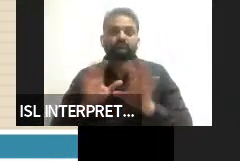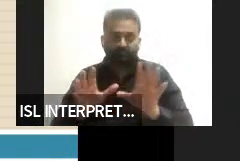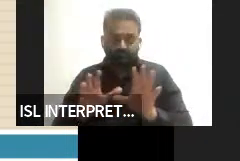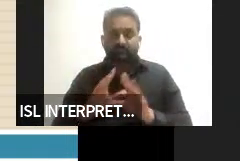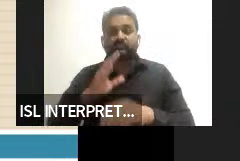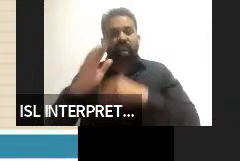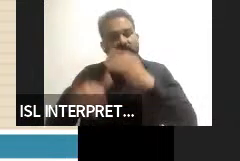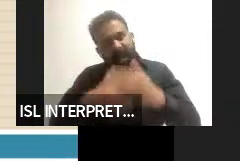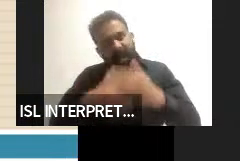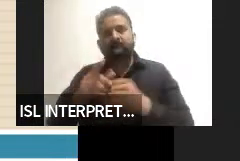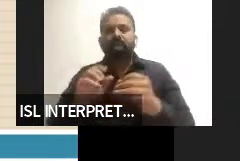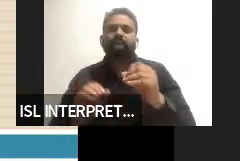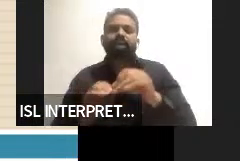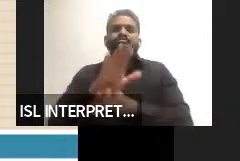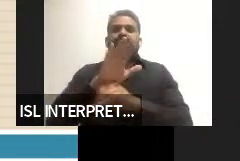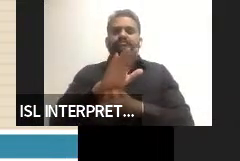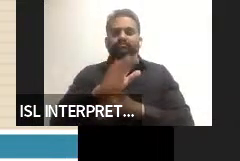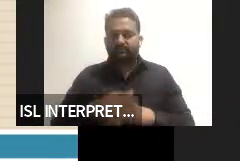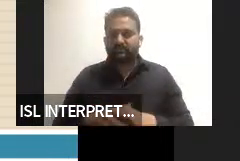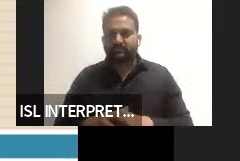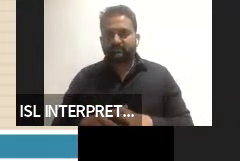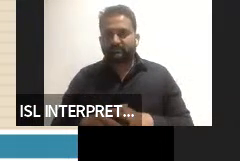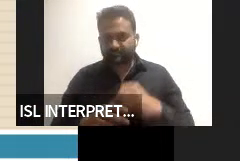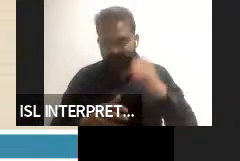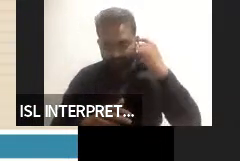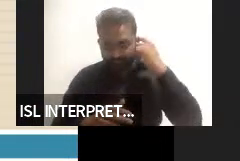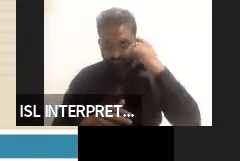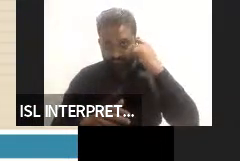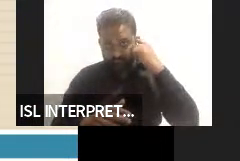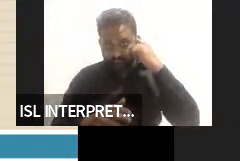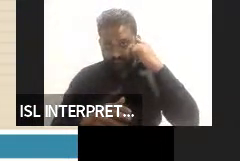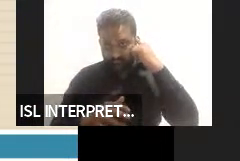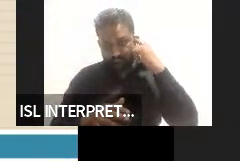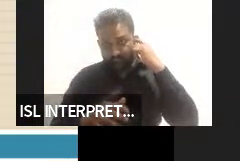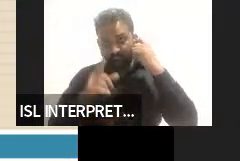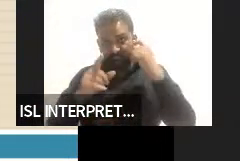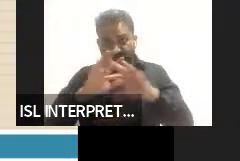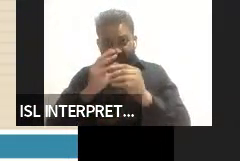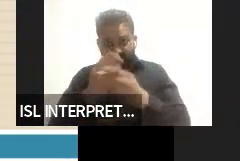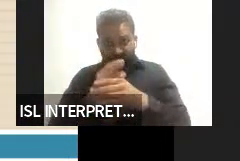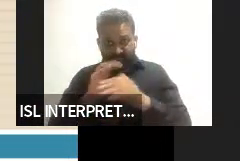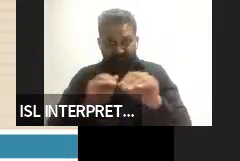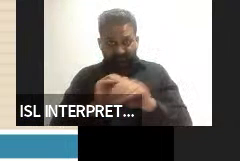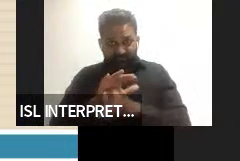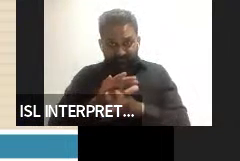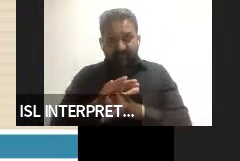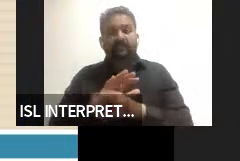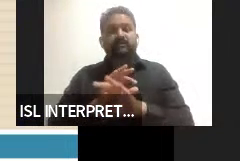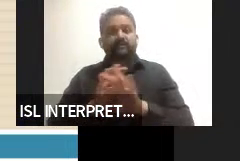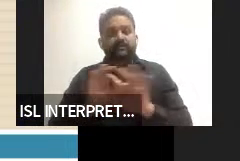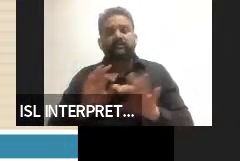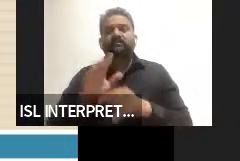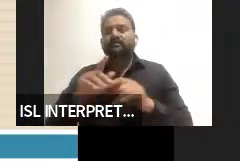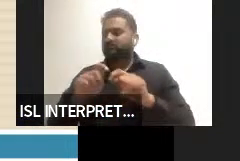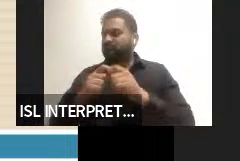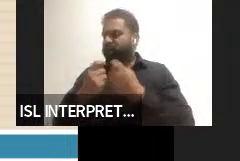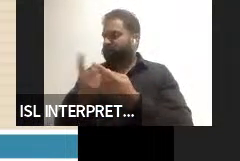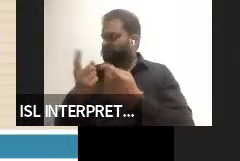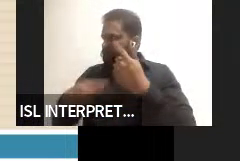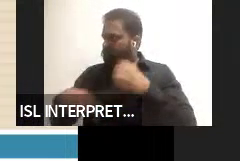that file. When you upload that file or send that file, you can upload it, send it, and all team members are